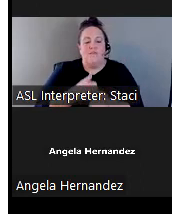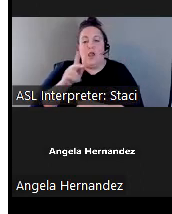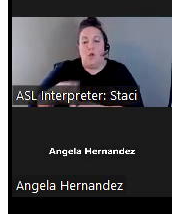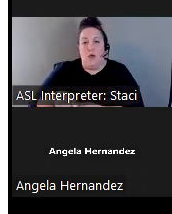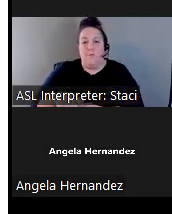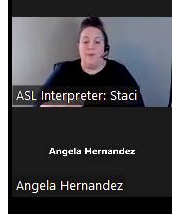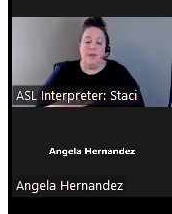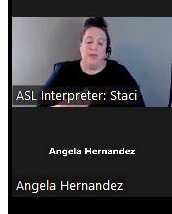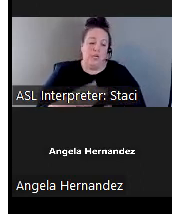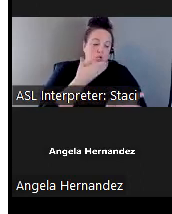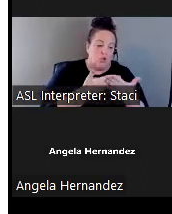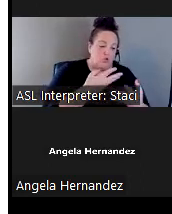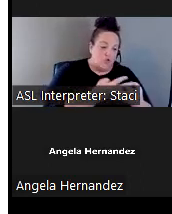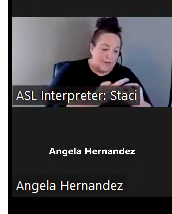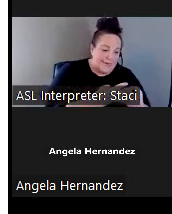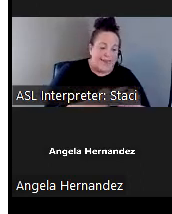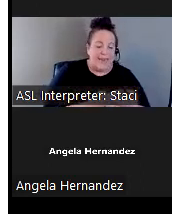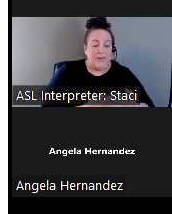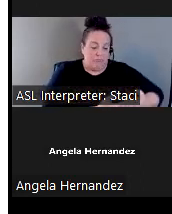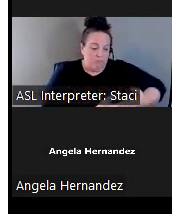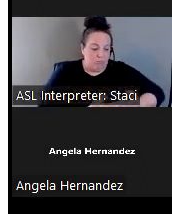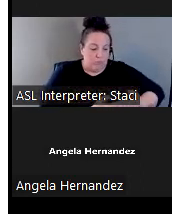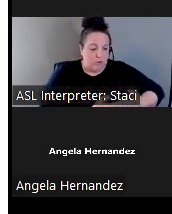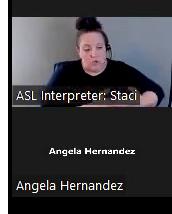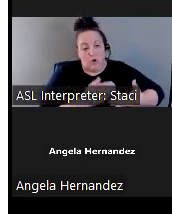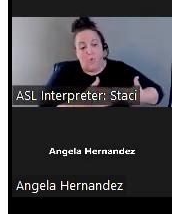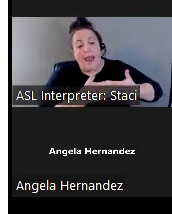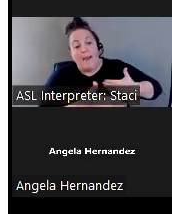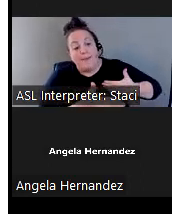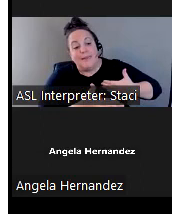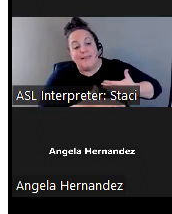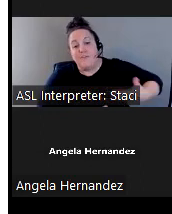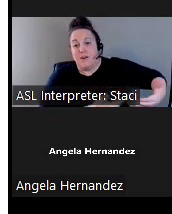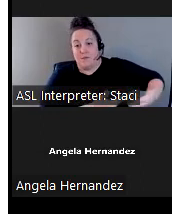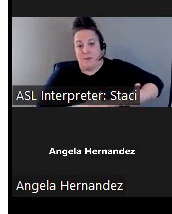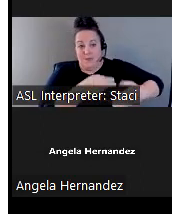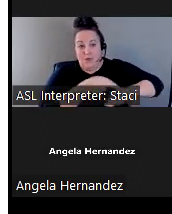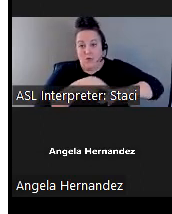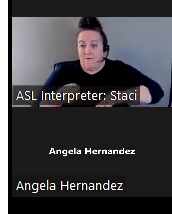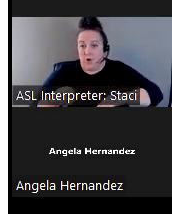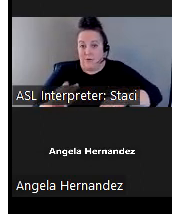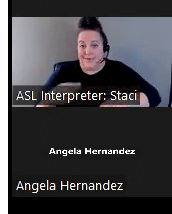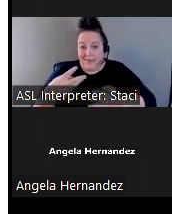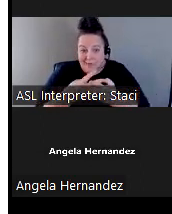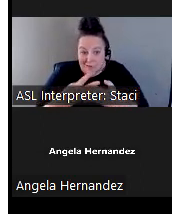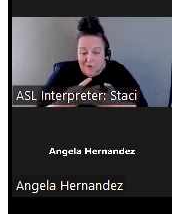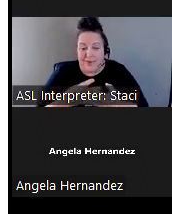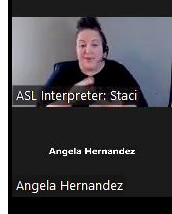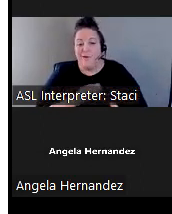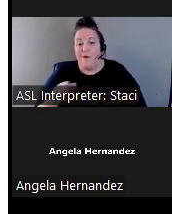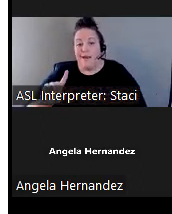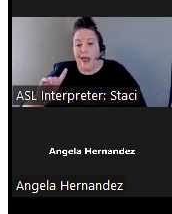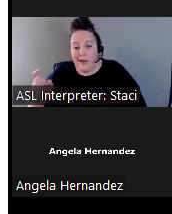screening and then newborn nursery. But what happens after that? So for that baby that refers to that second screen or to the